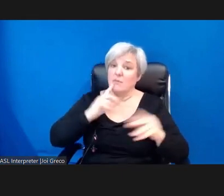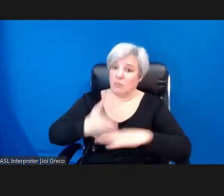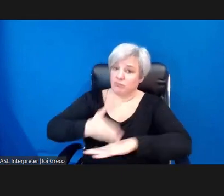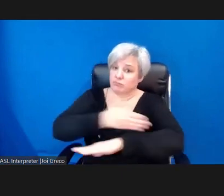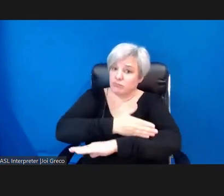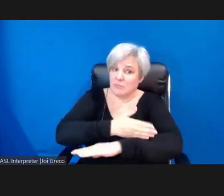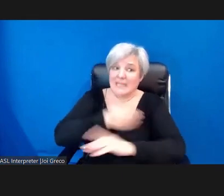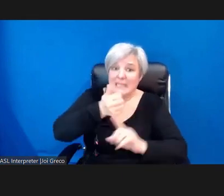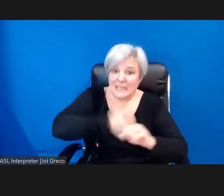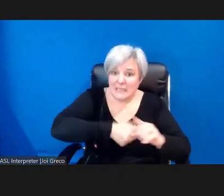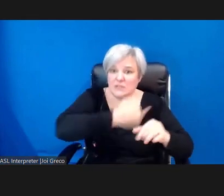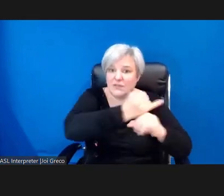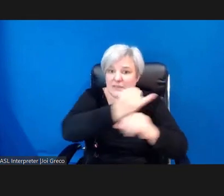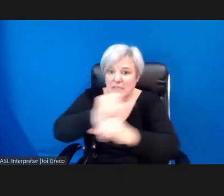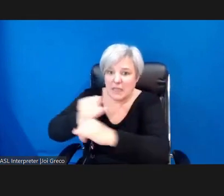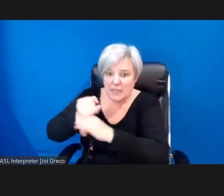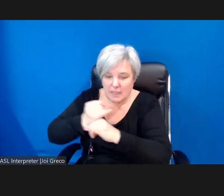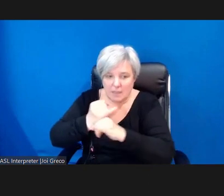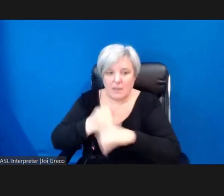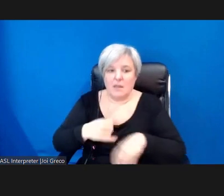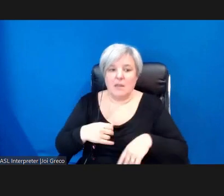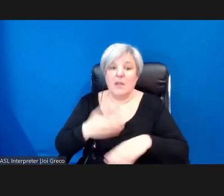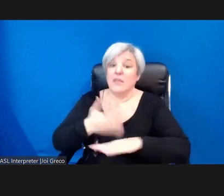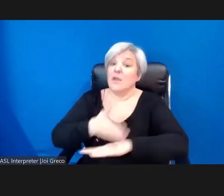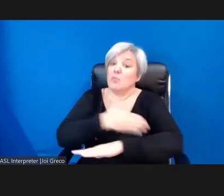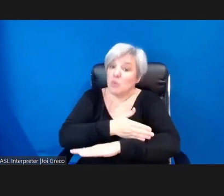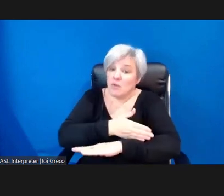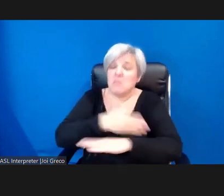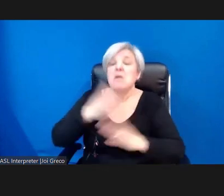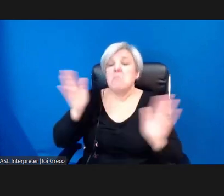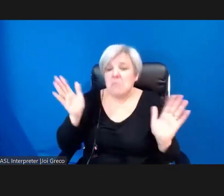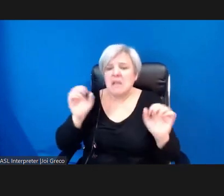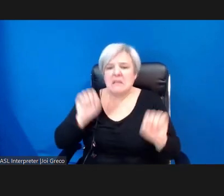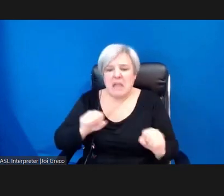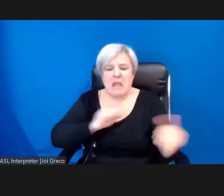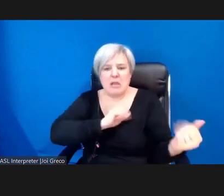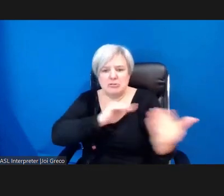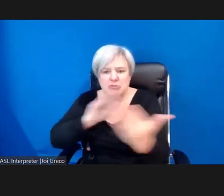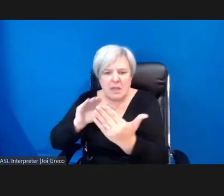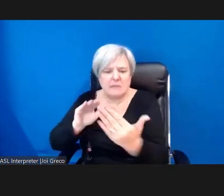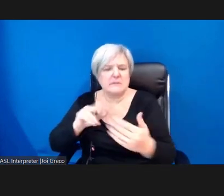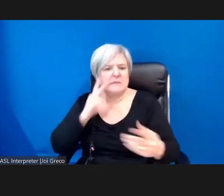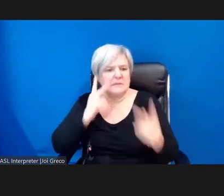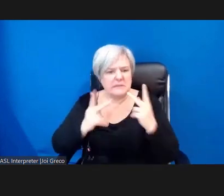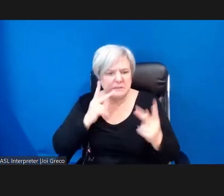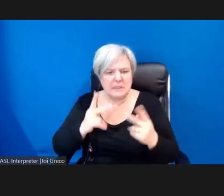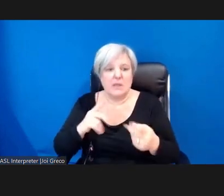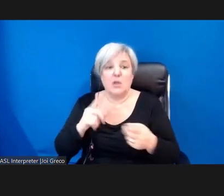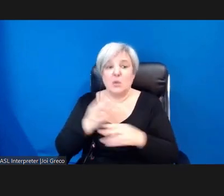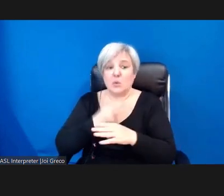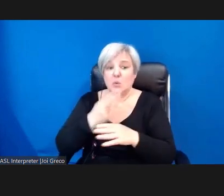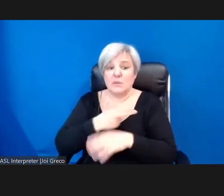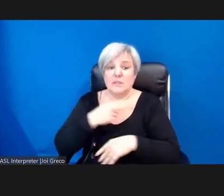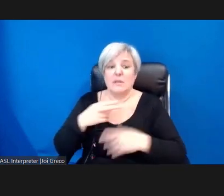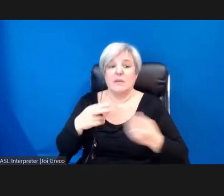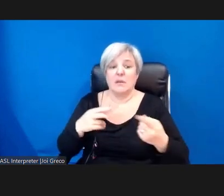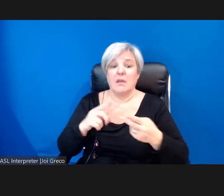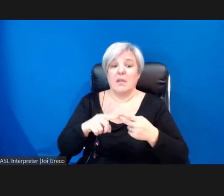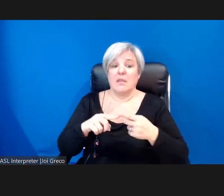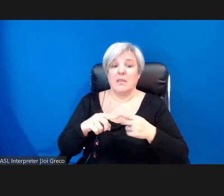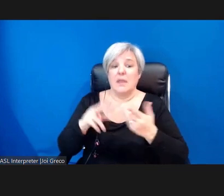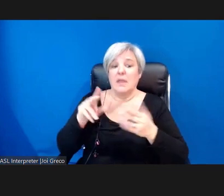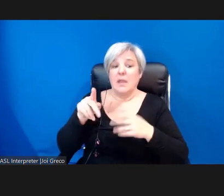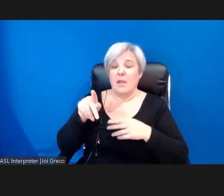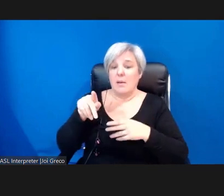each facility. The improvement then may be addressed using the quality improvement methodology or the Plan, Do,